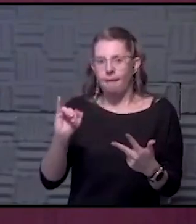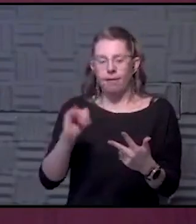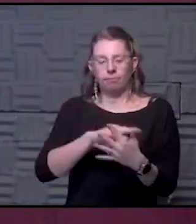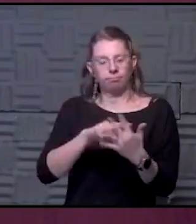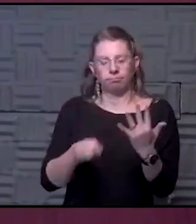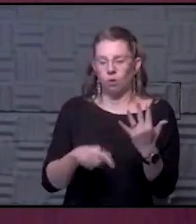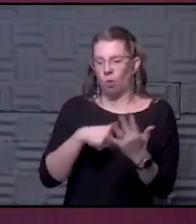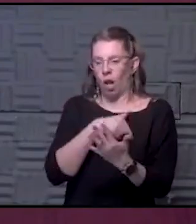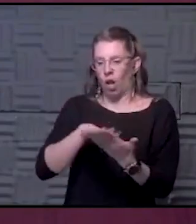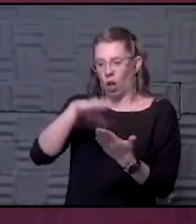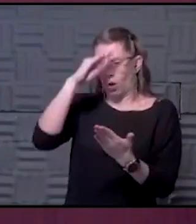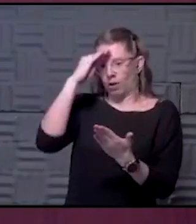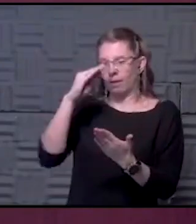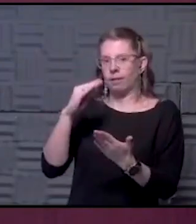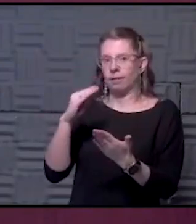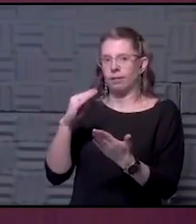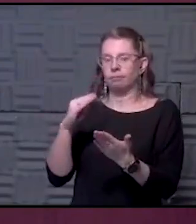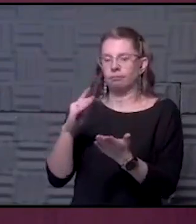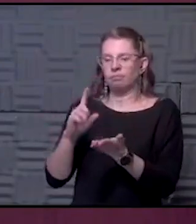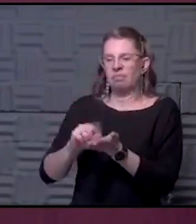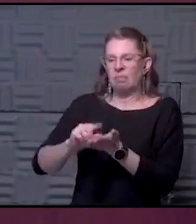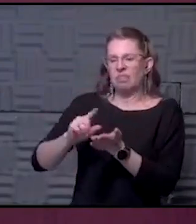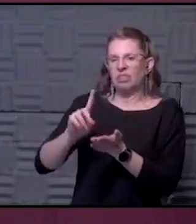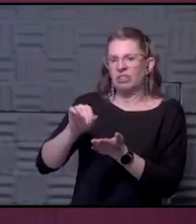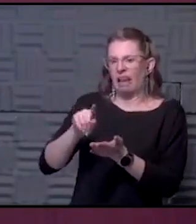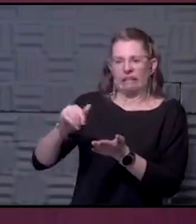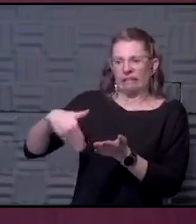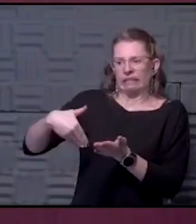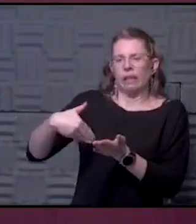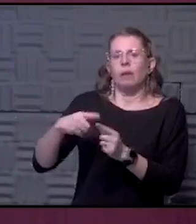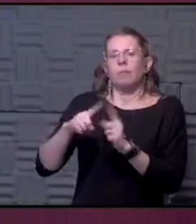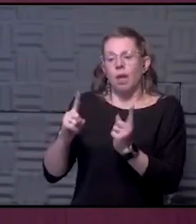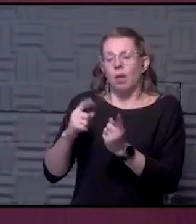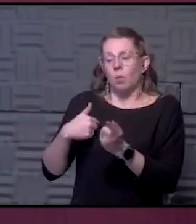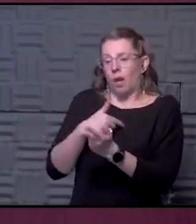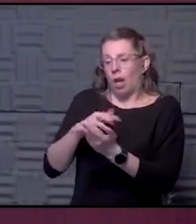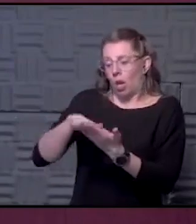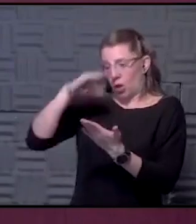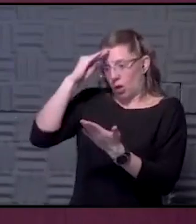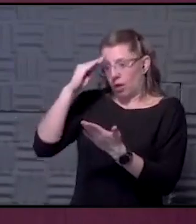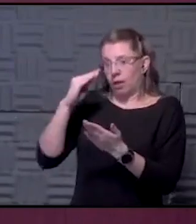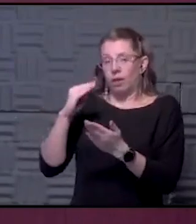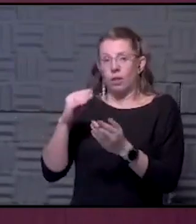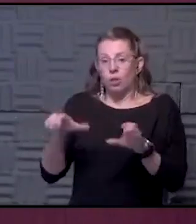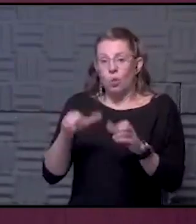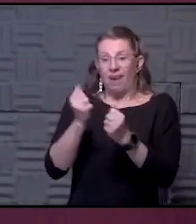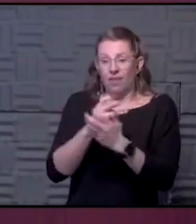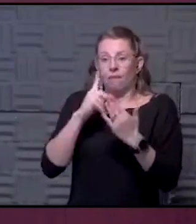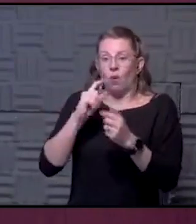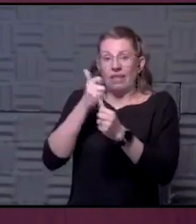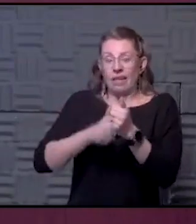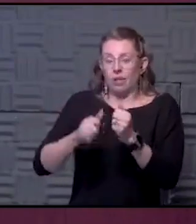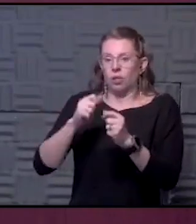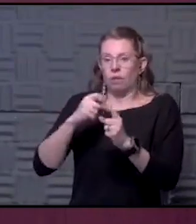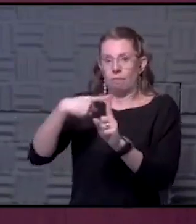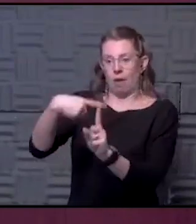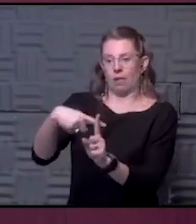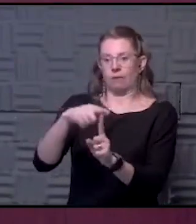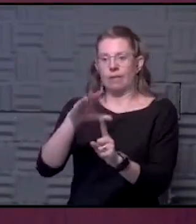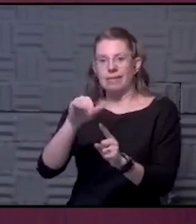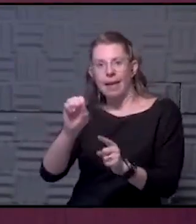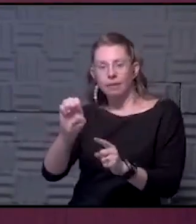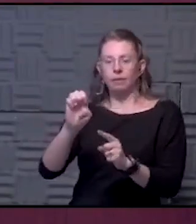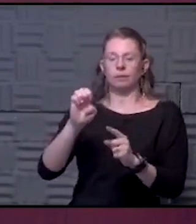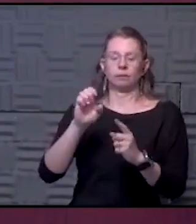at least the unpublished data so far is showing that we don't need to do everything for every positive case. But we need to do some of those things,